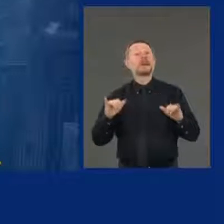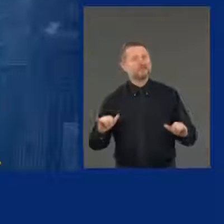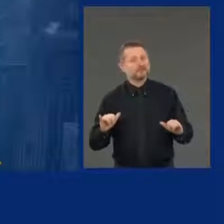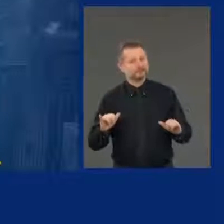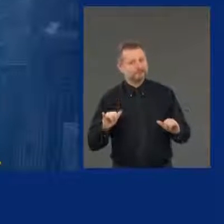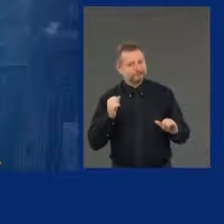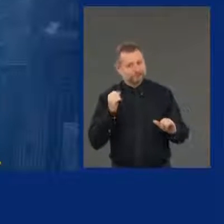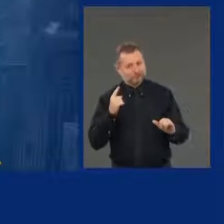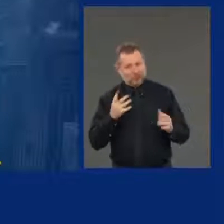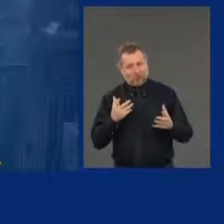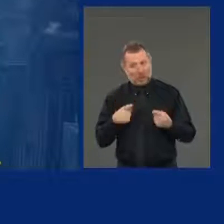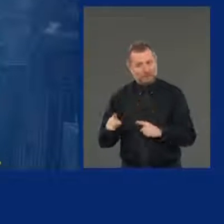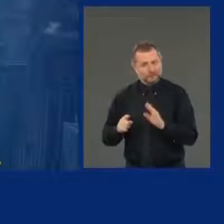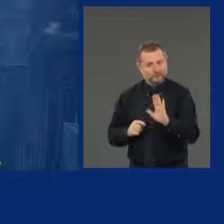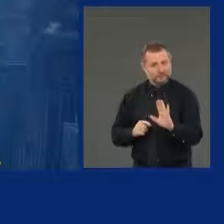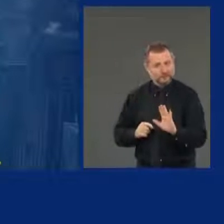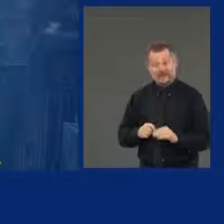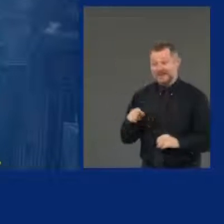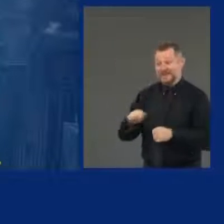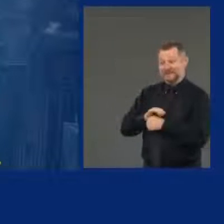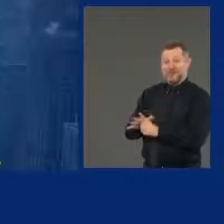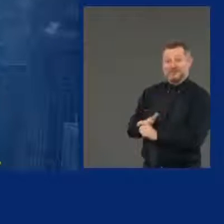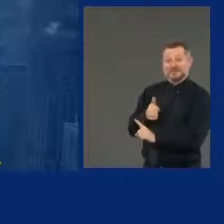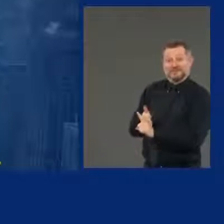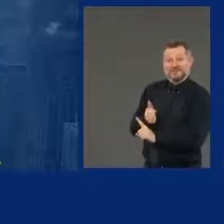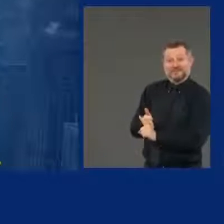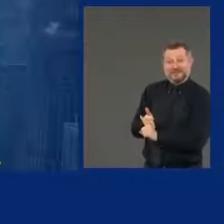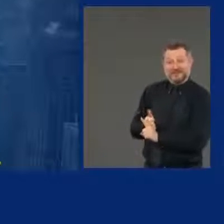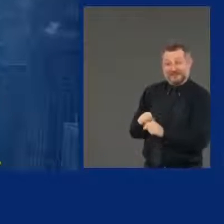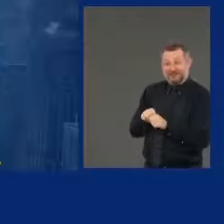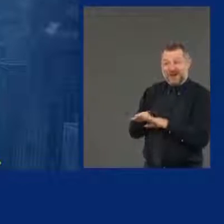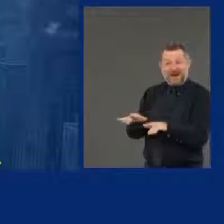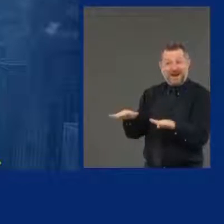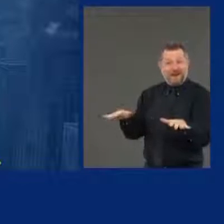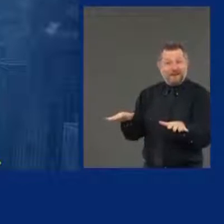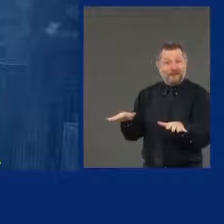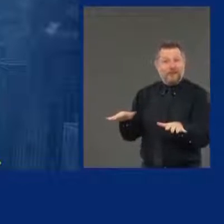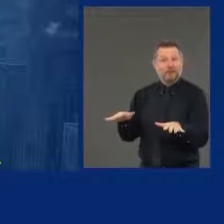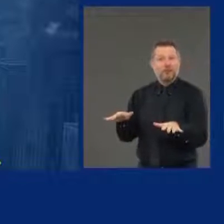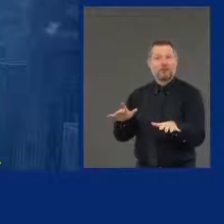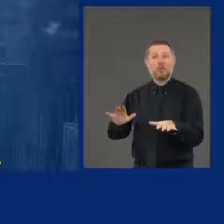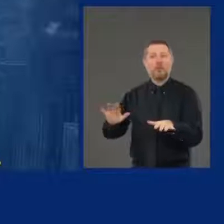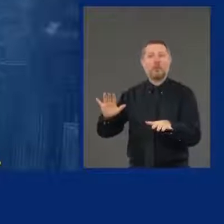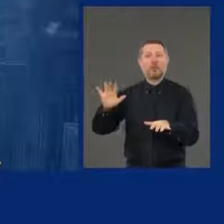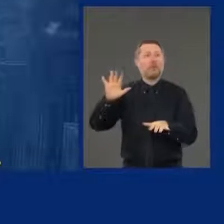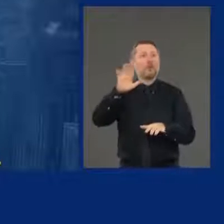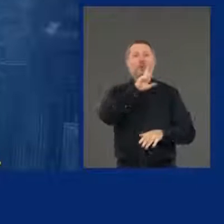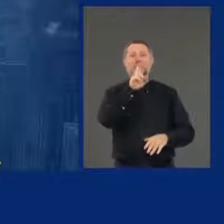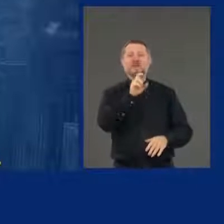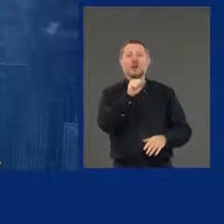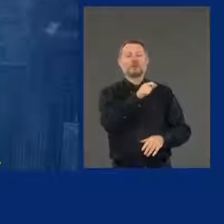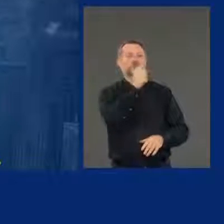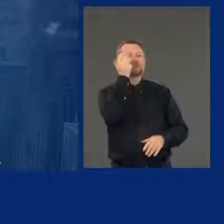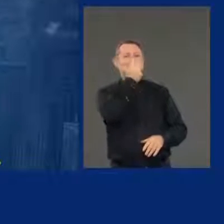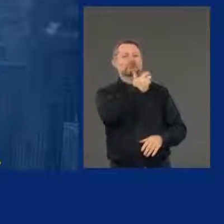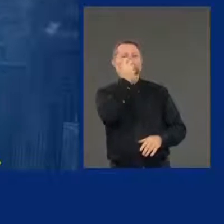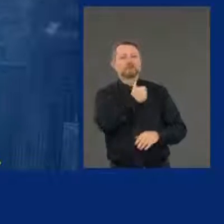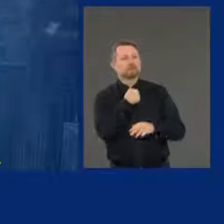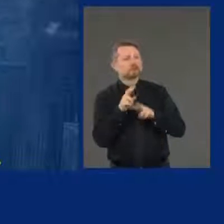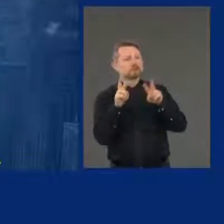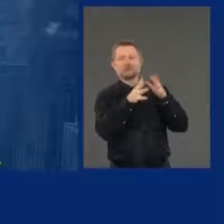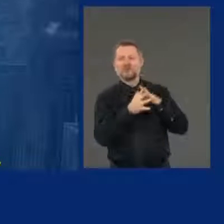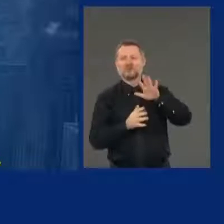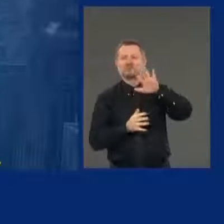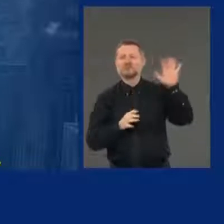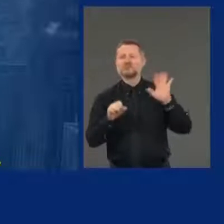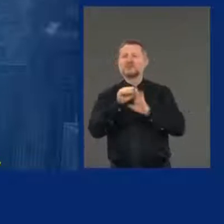The virus spread is increasing dramatically in post-reopening states across the